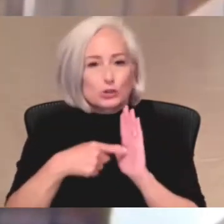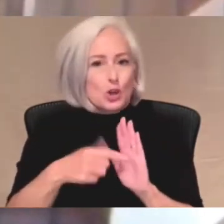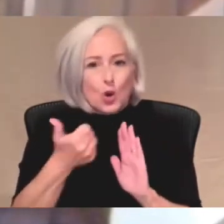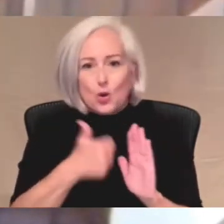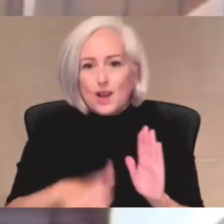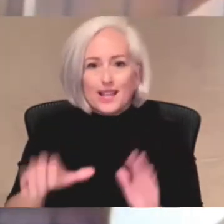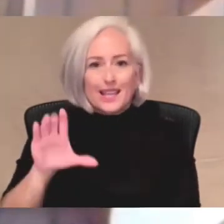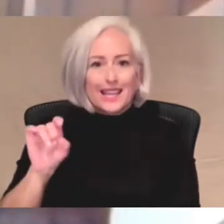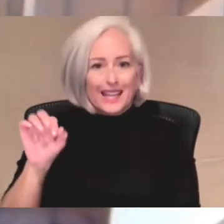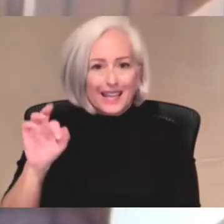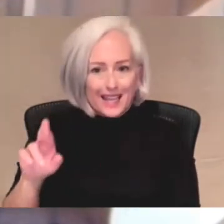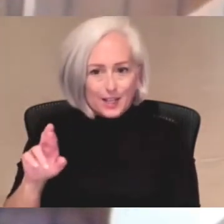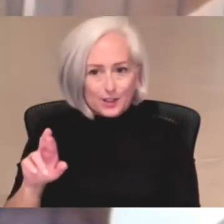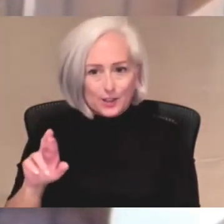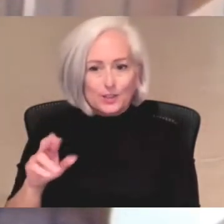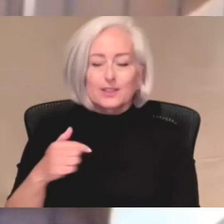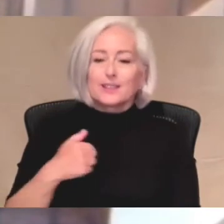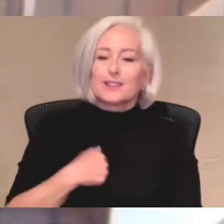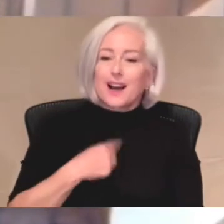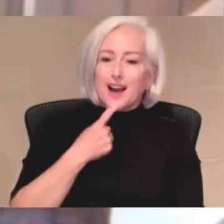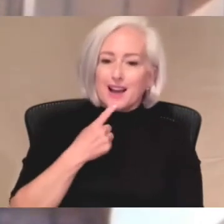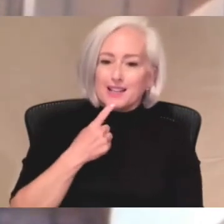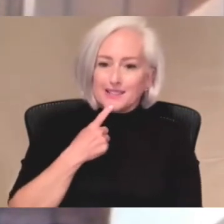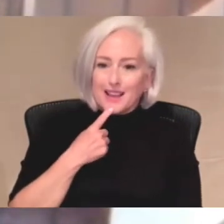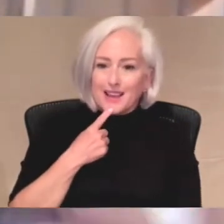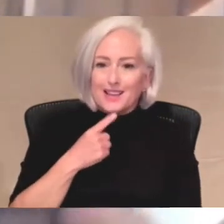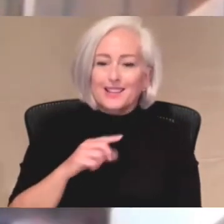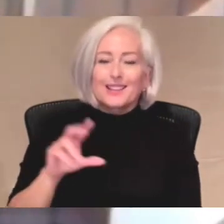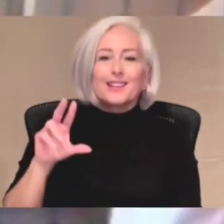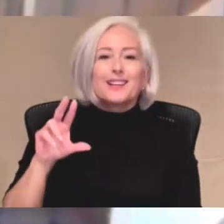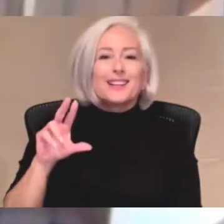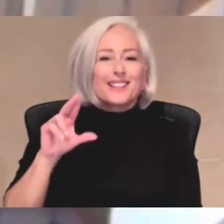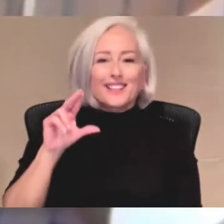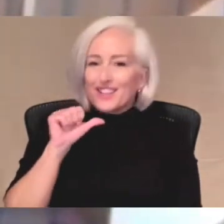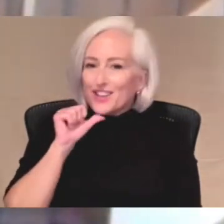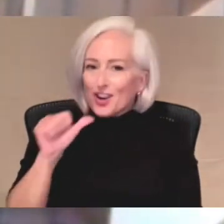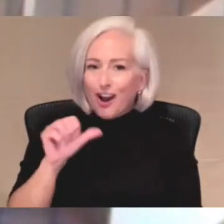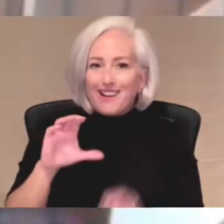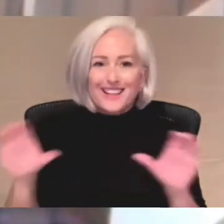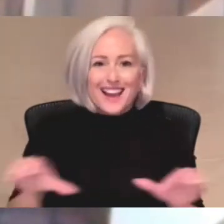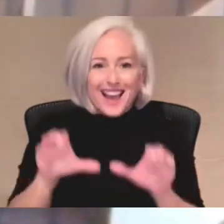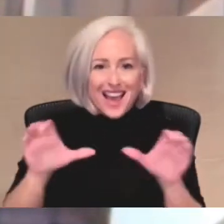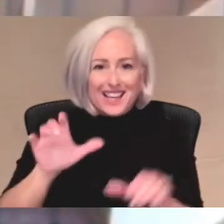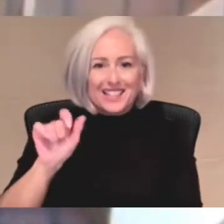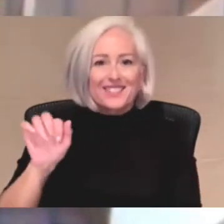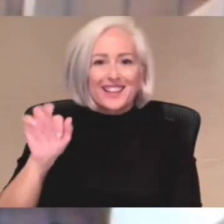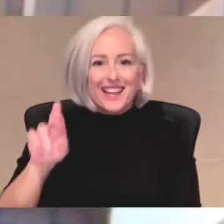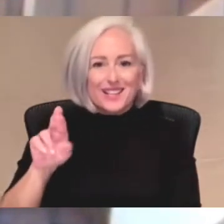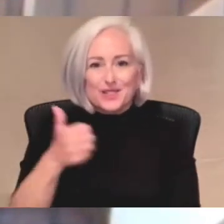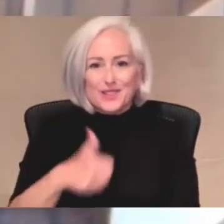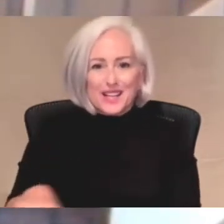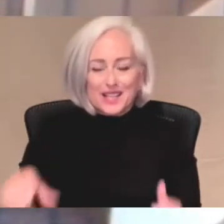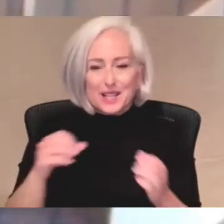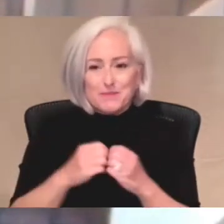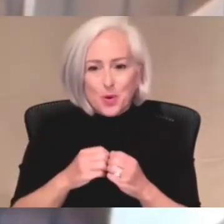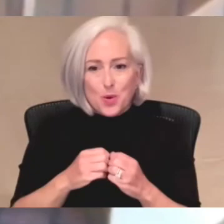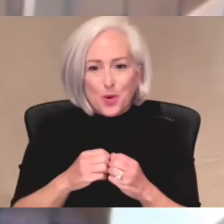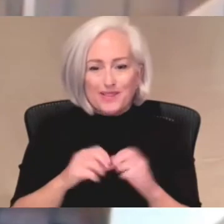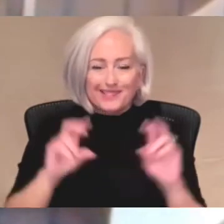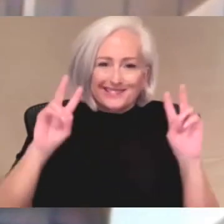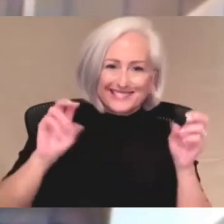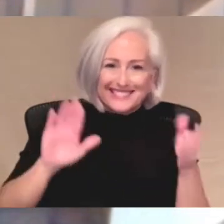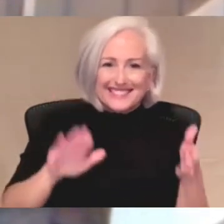longer active. This is dead to me. And so I go forward healed, and